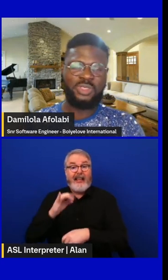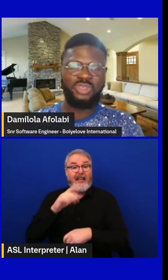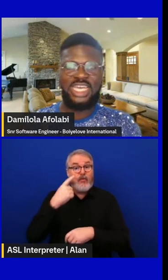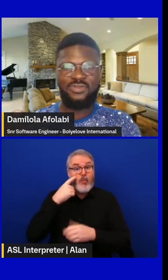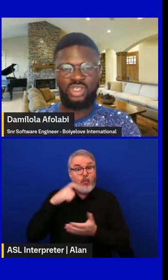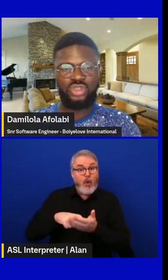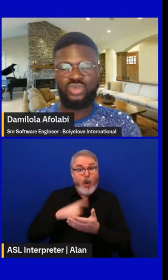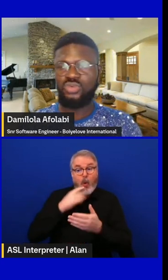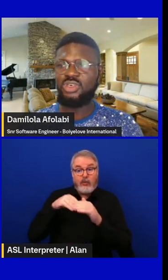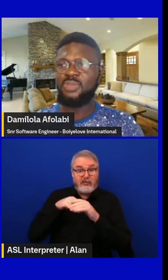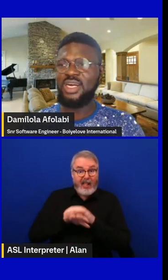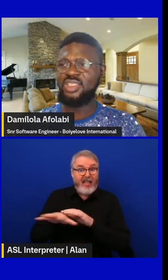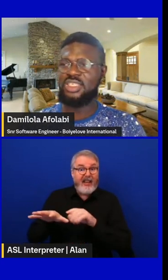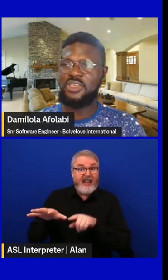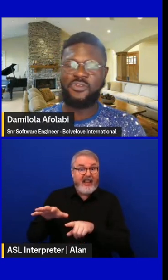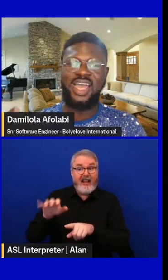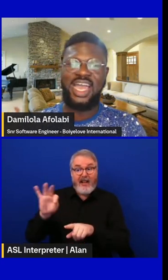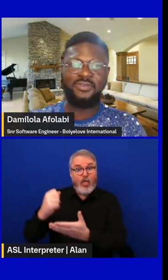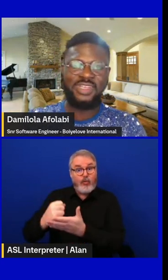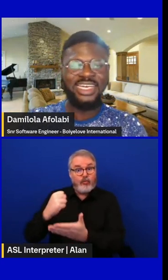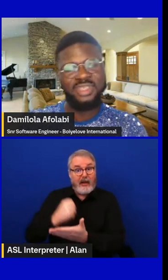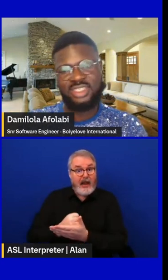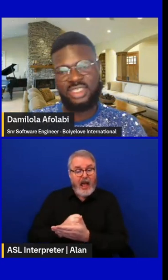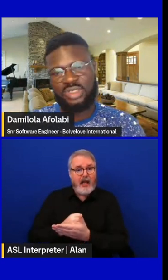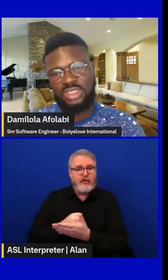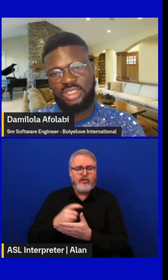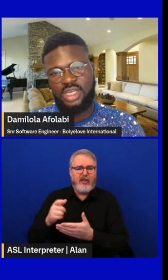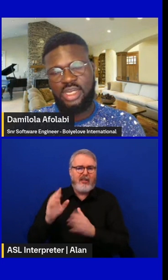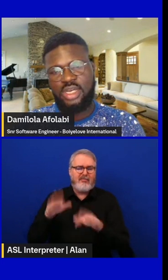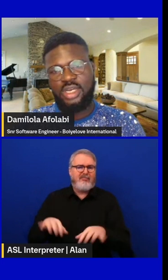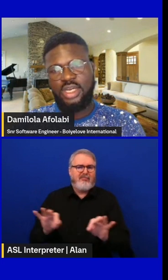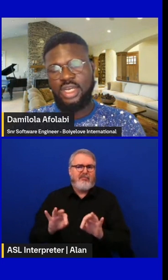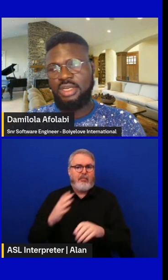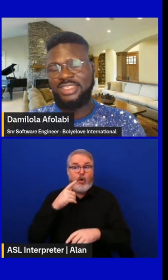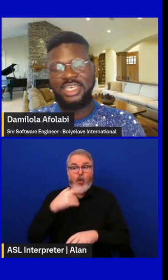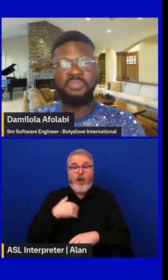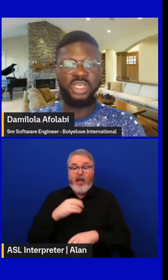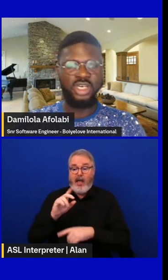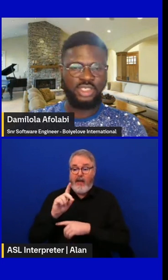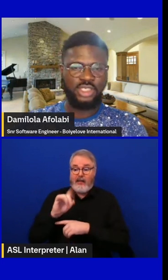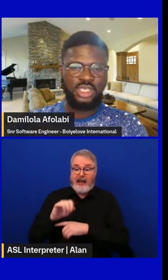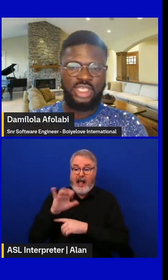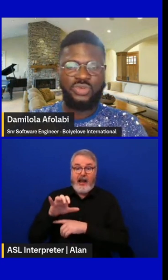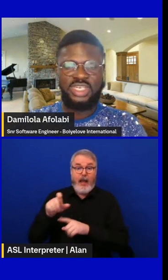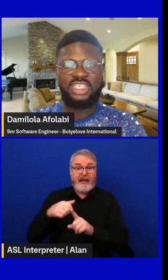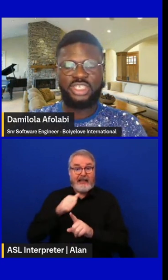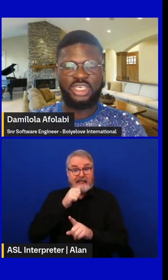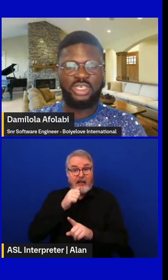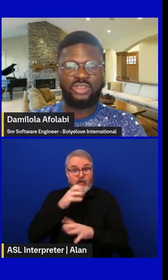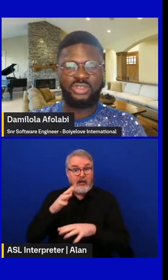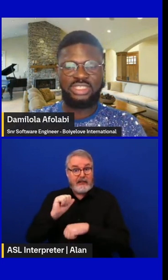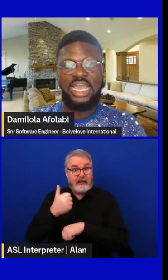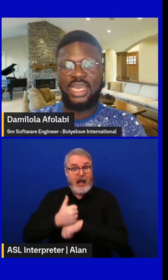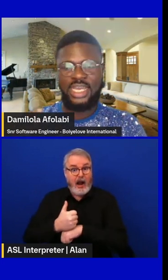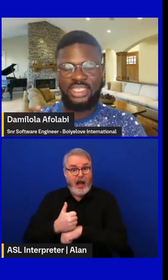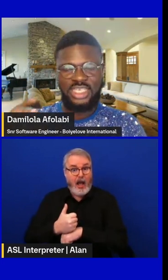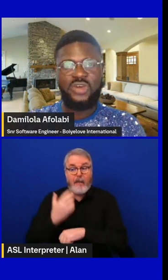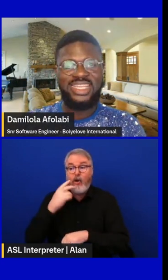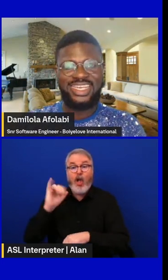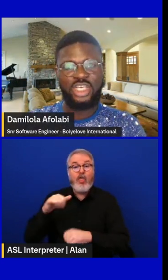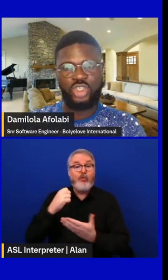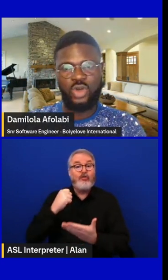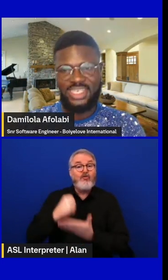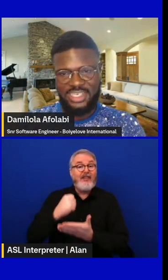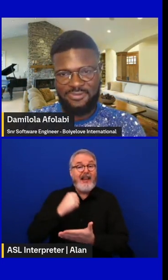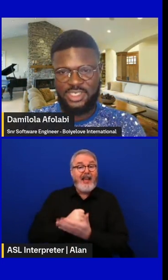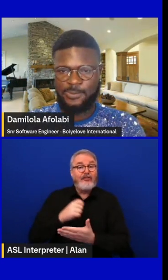You pretty much have nothing to worry about if you have dynamic secrets set up, because the credentials that are